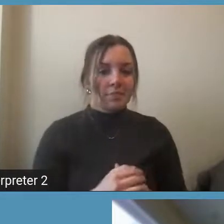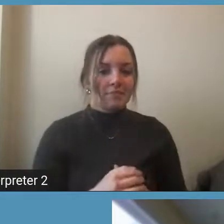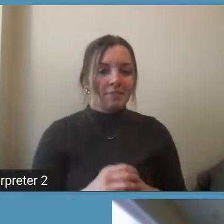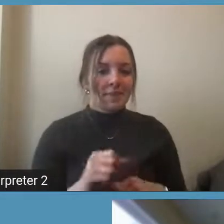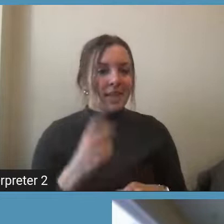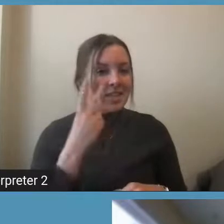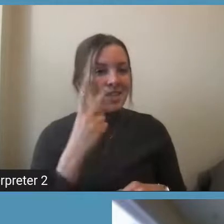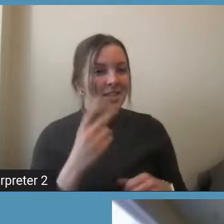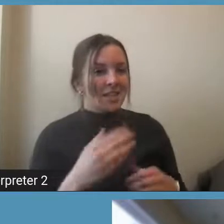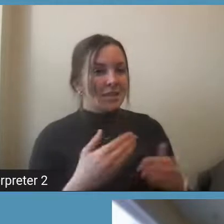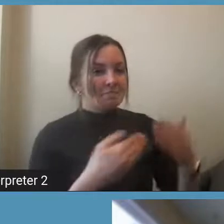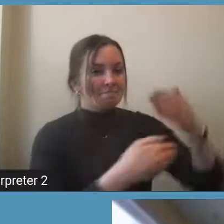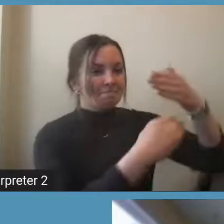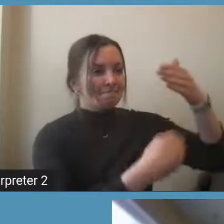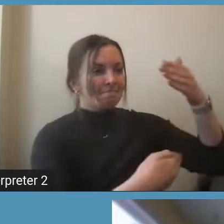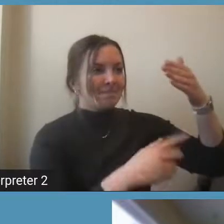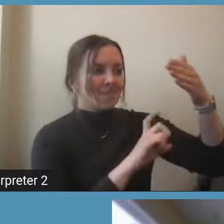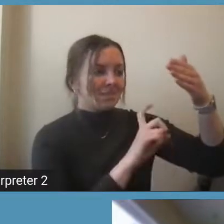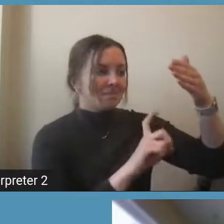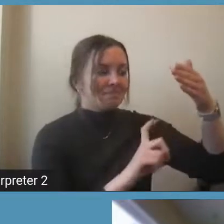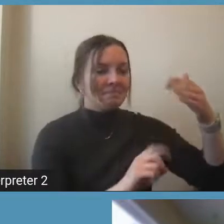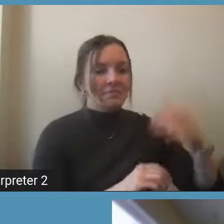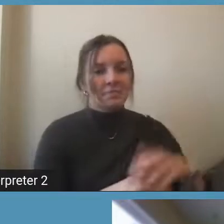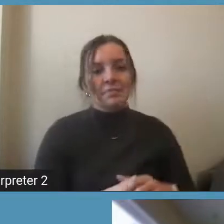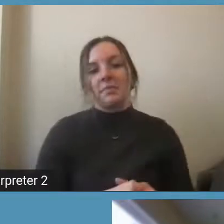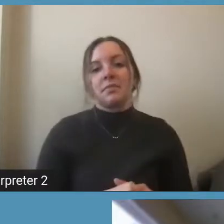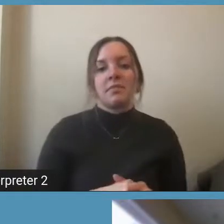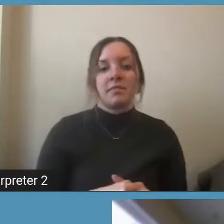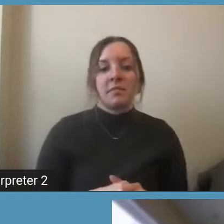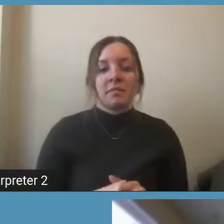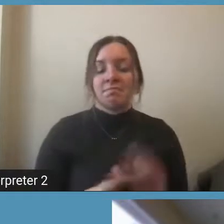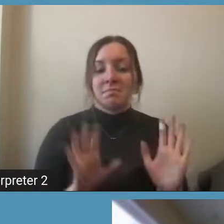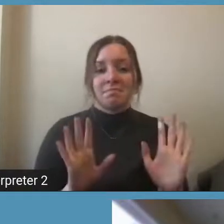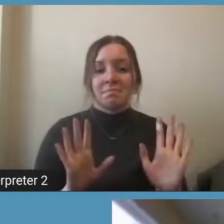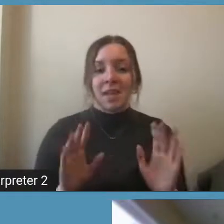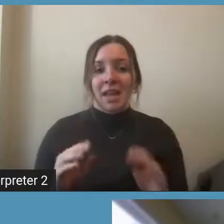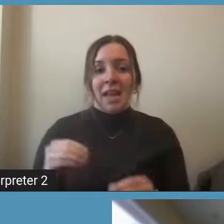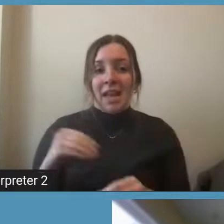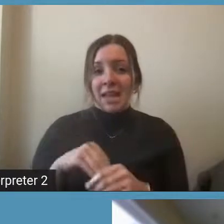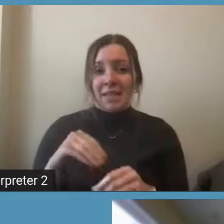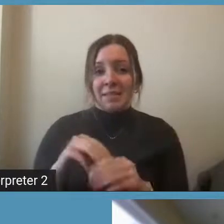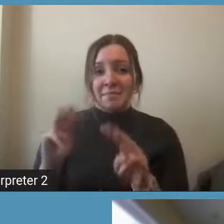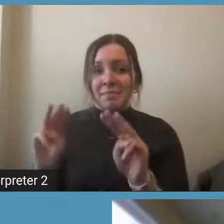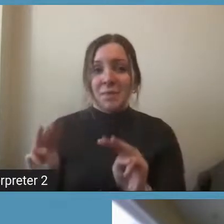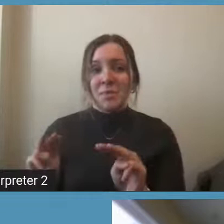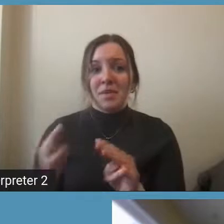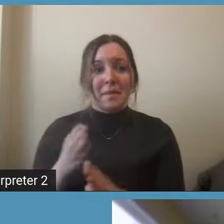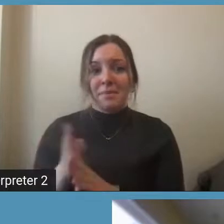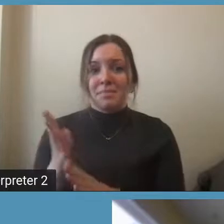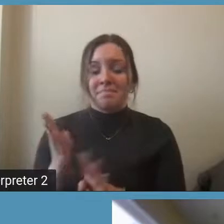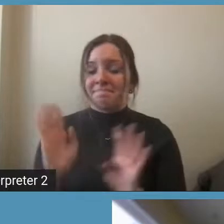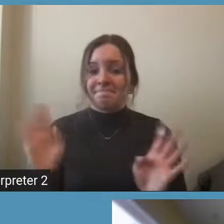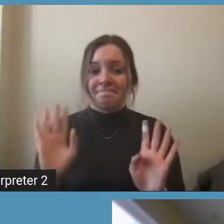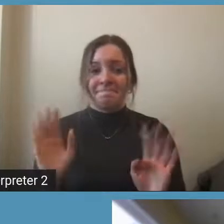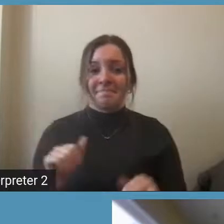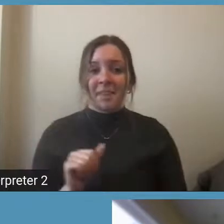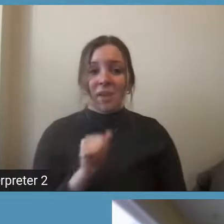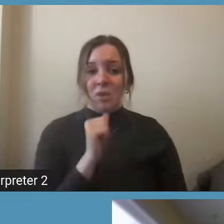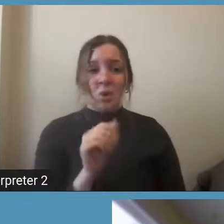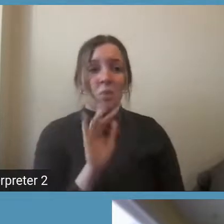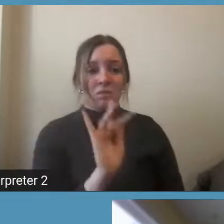But in the museum space, we don't like to do that. So glass and things that are translucent and transparent are very hard or not